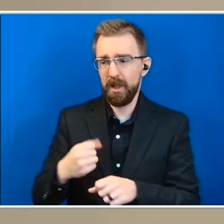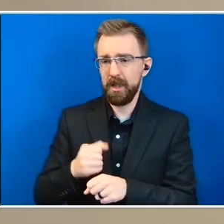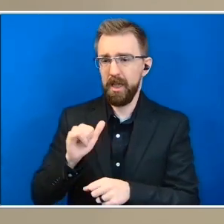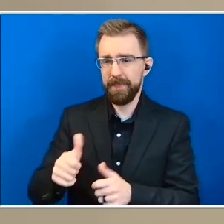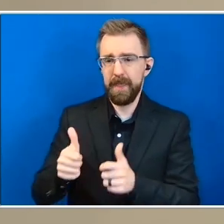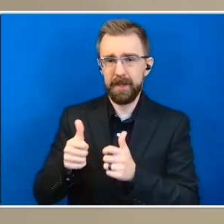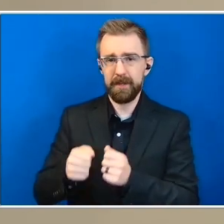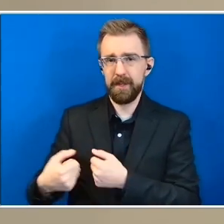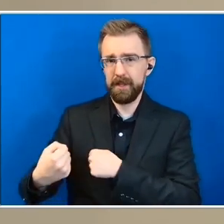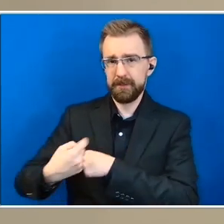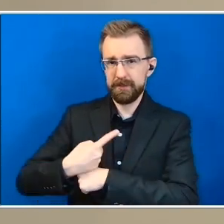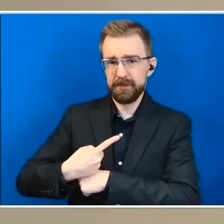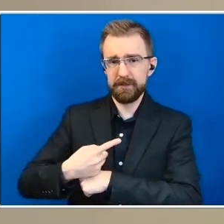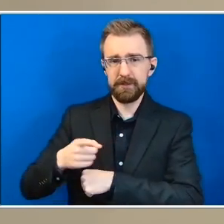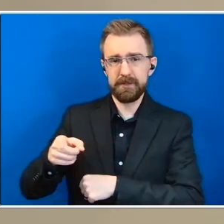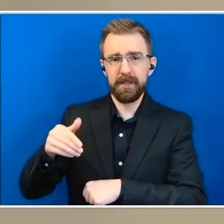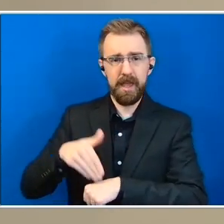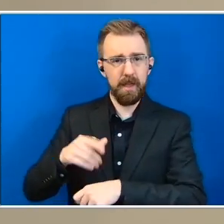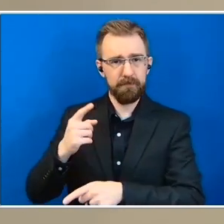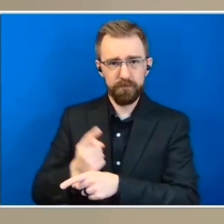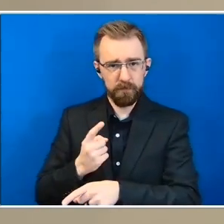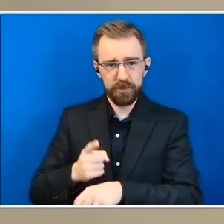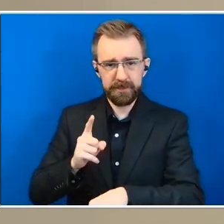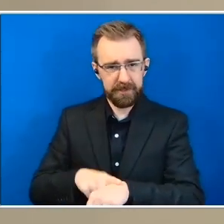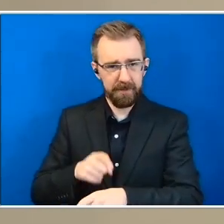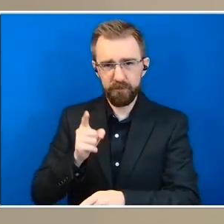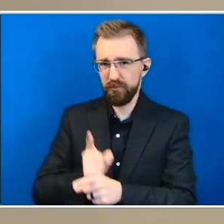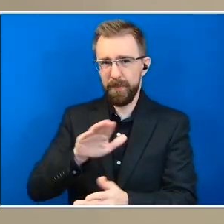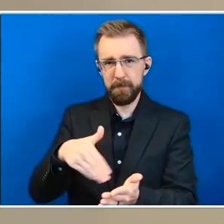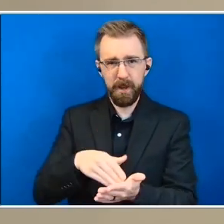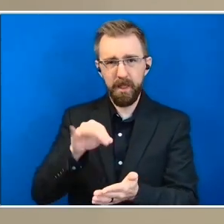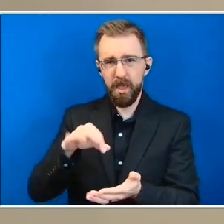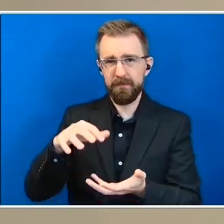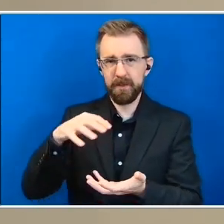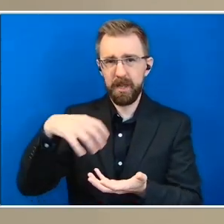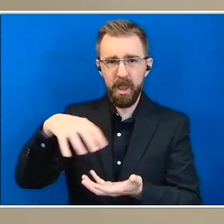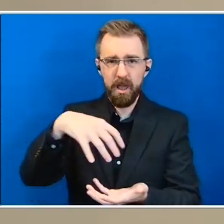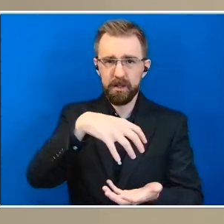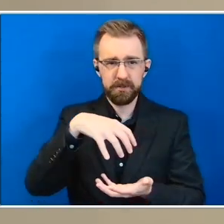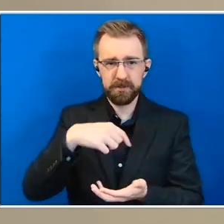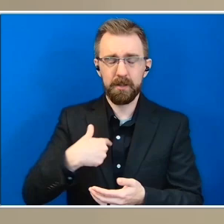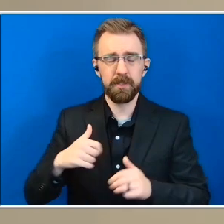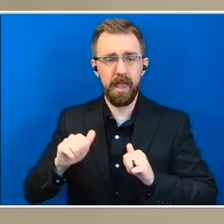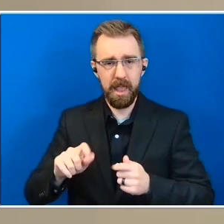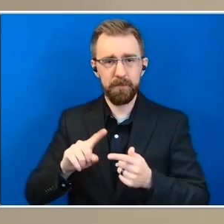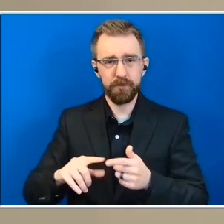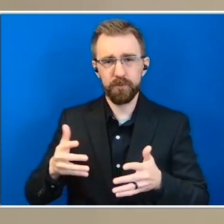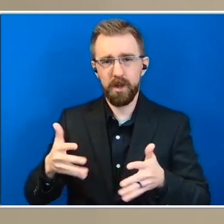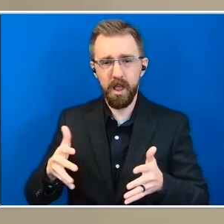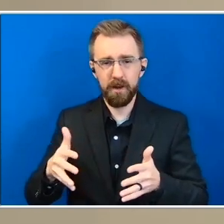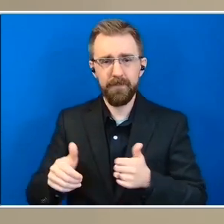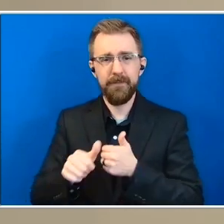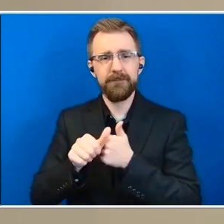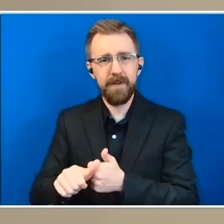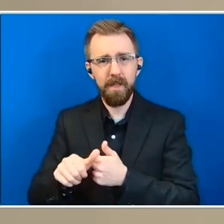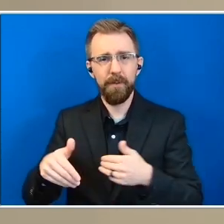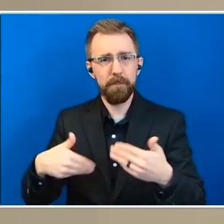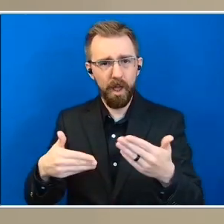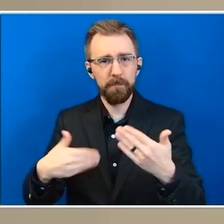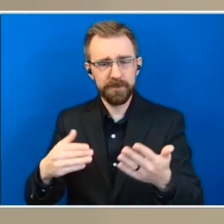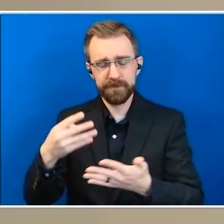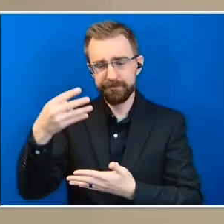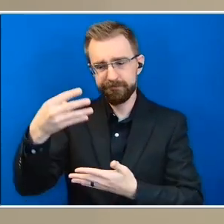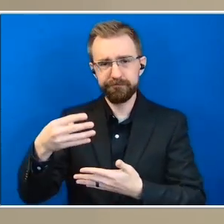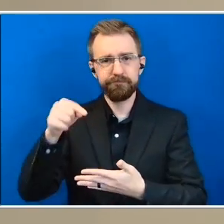was at the appropriate time, right in the middle of the chaos. I was able to kind of follow the prompts, get some